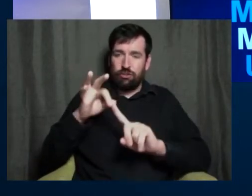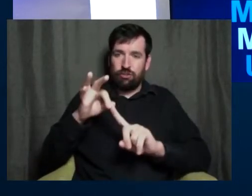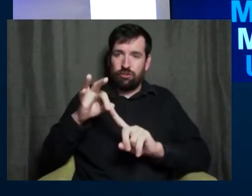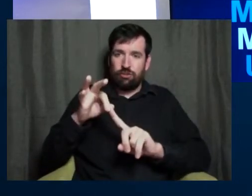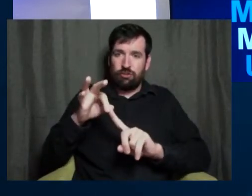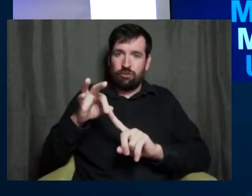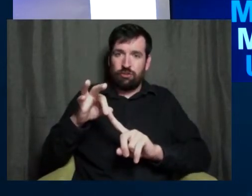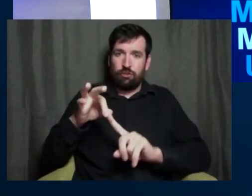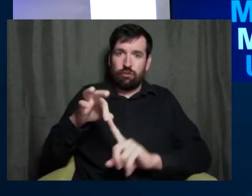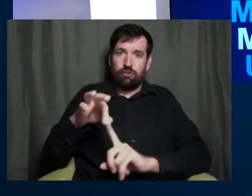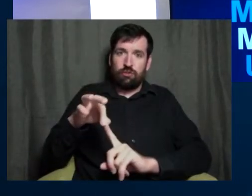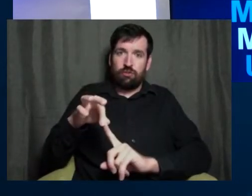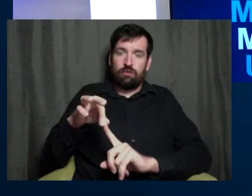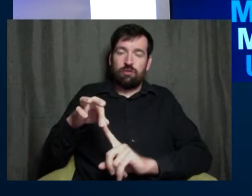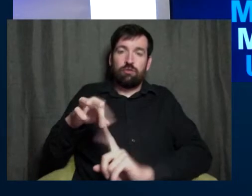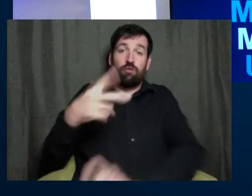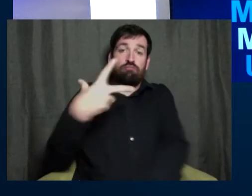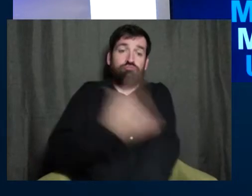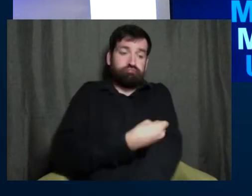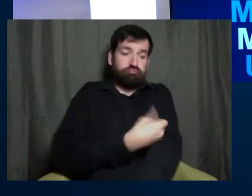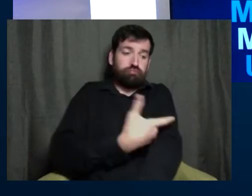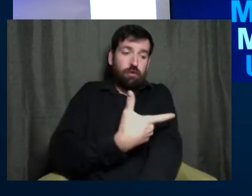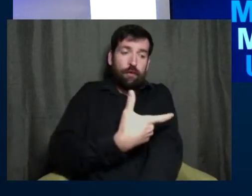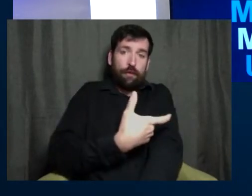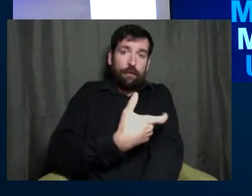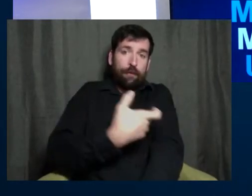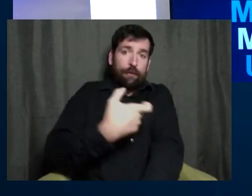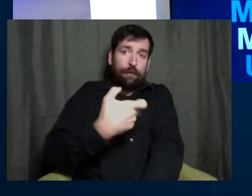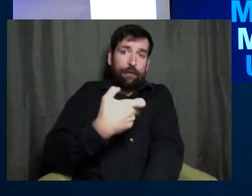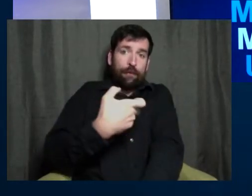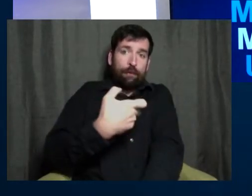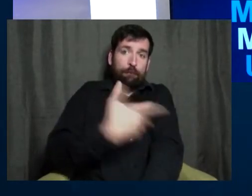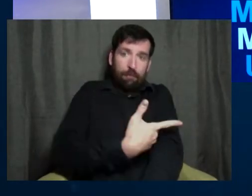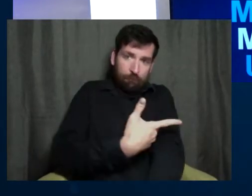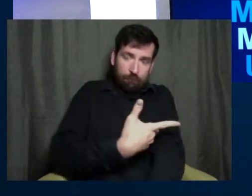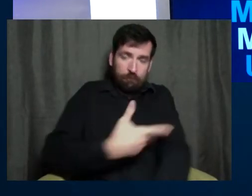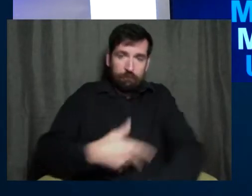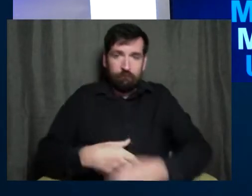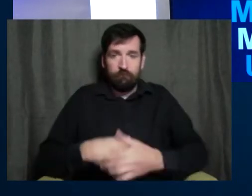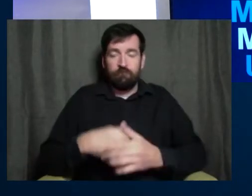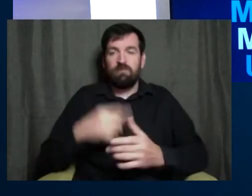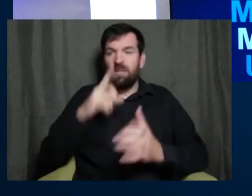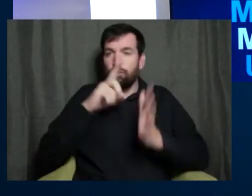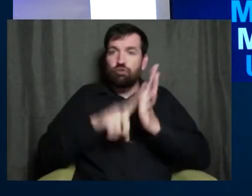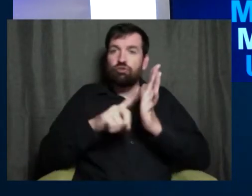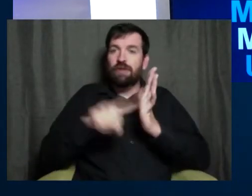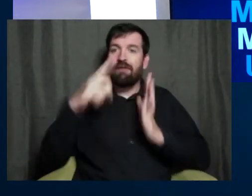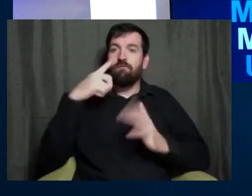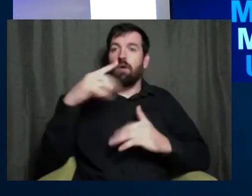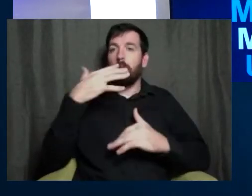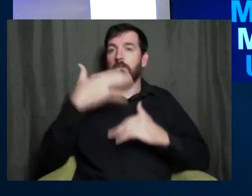plunger? I don't think it's a plunger, but I get it. Yeah. I get it. To check for blood.